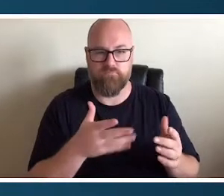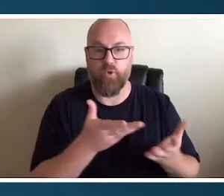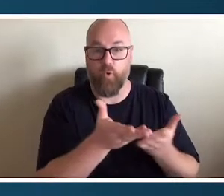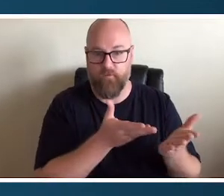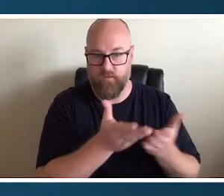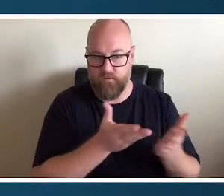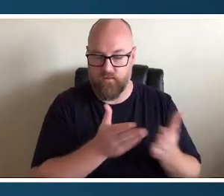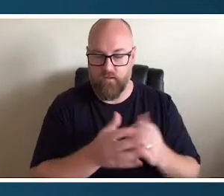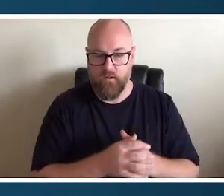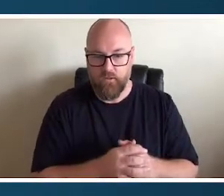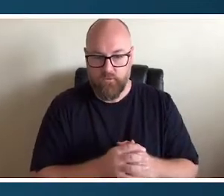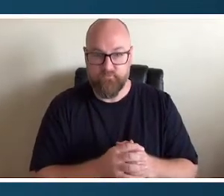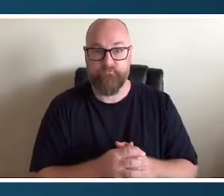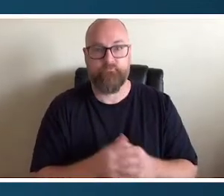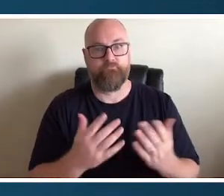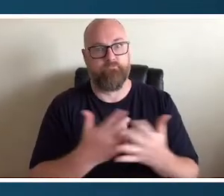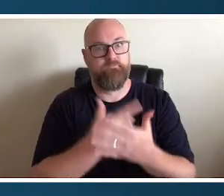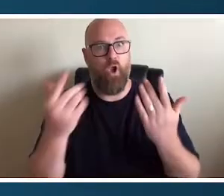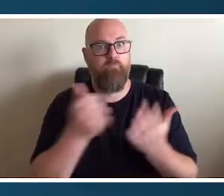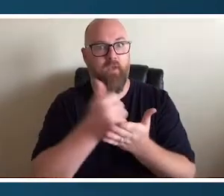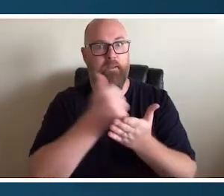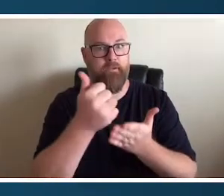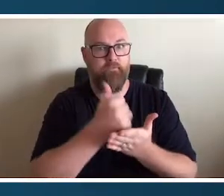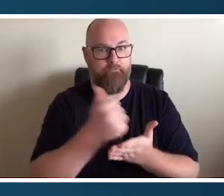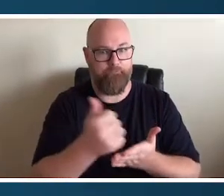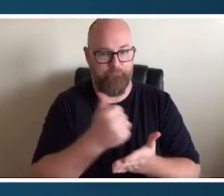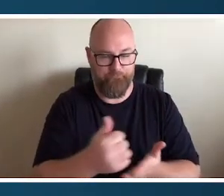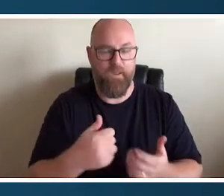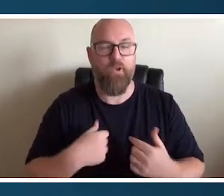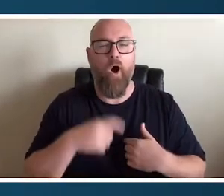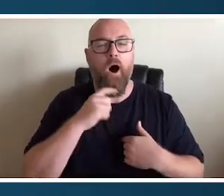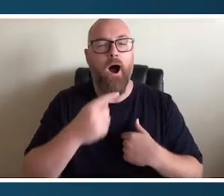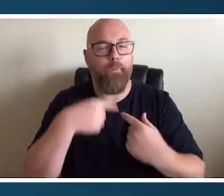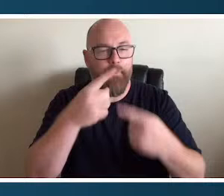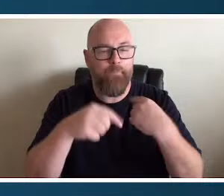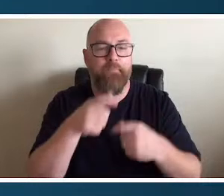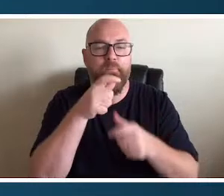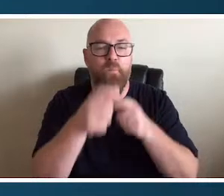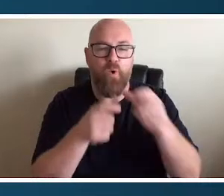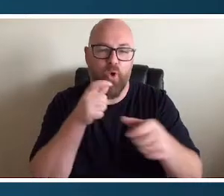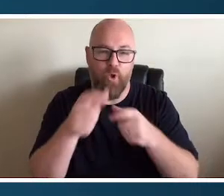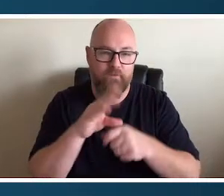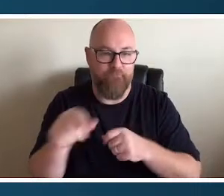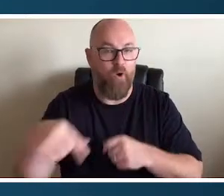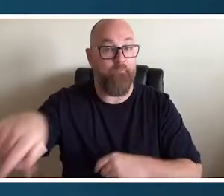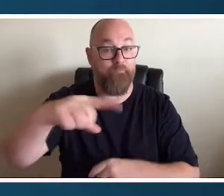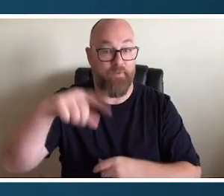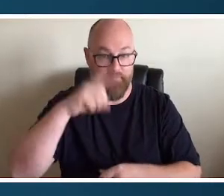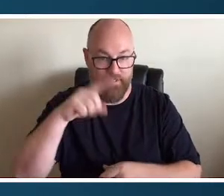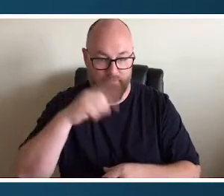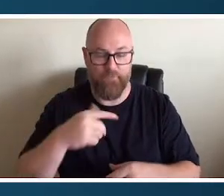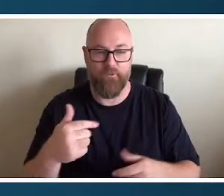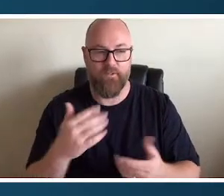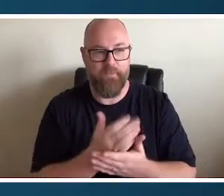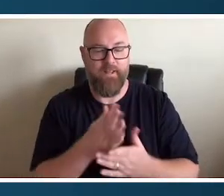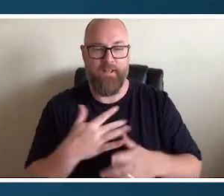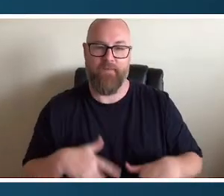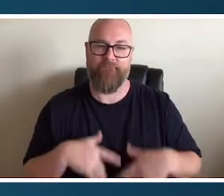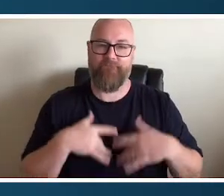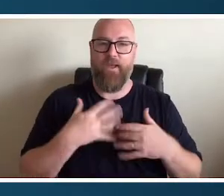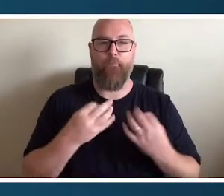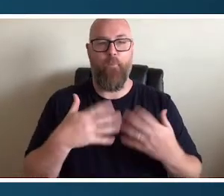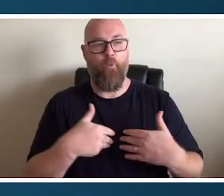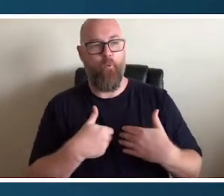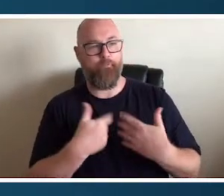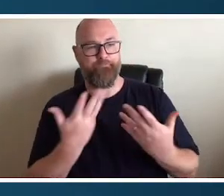So let me bring out a few quotes from the workers and the employers themselves to add more human touch to the graph and the